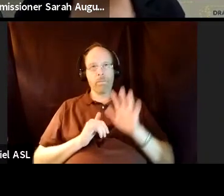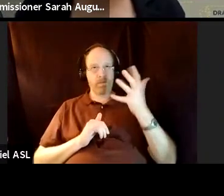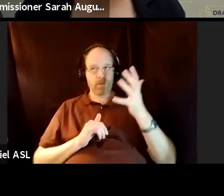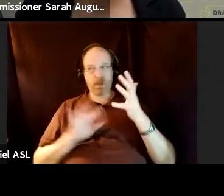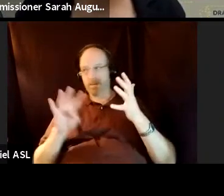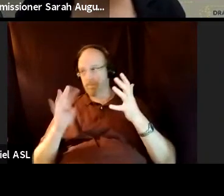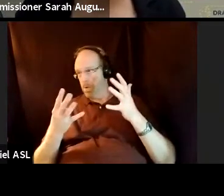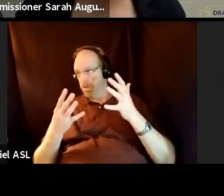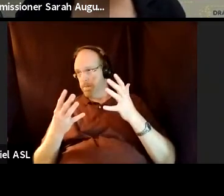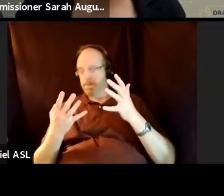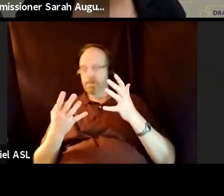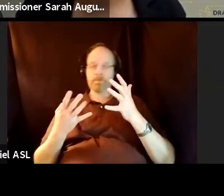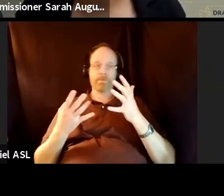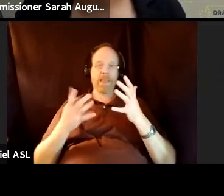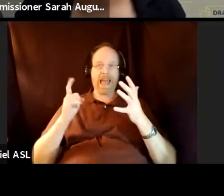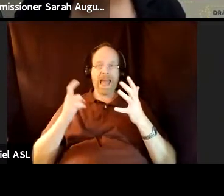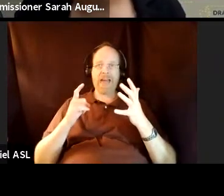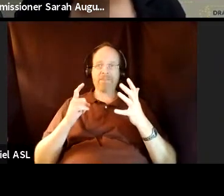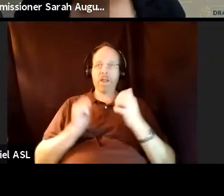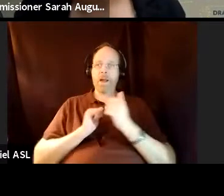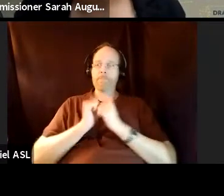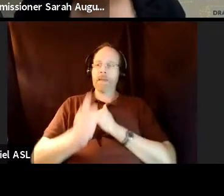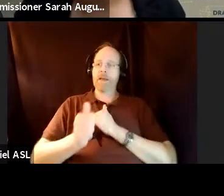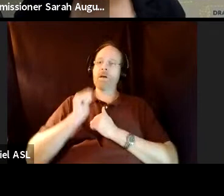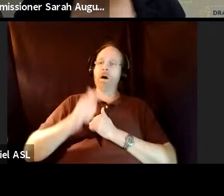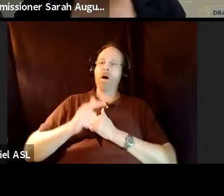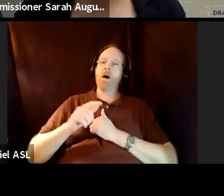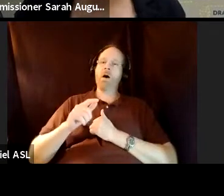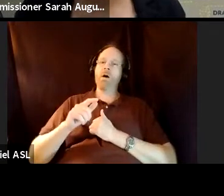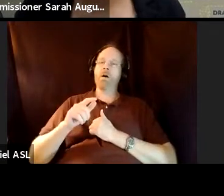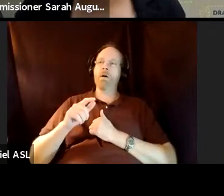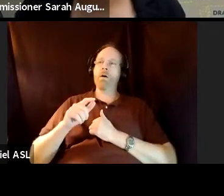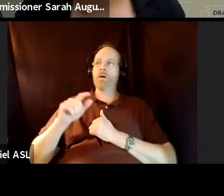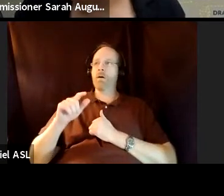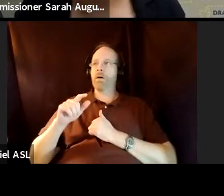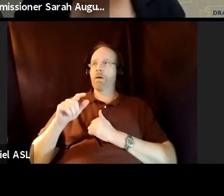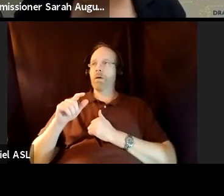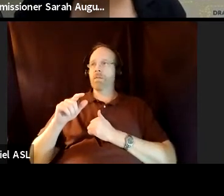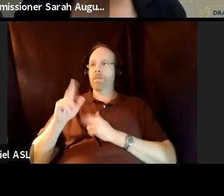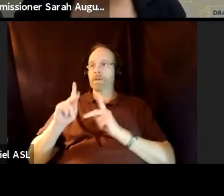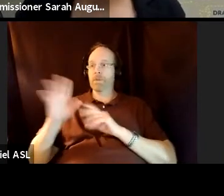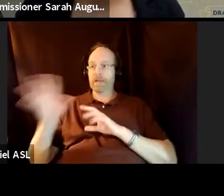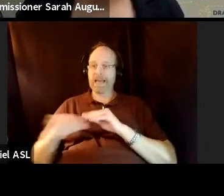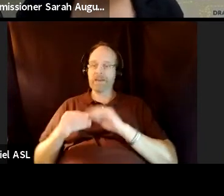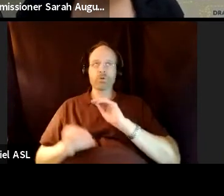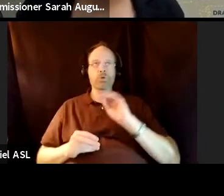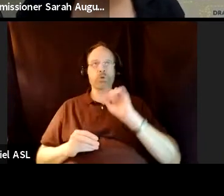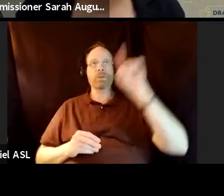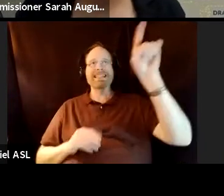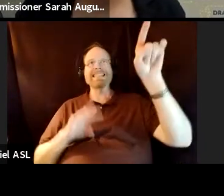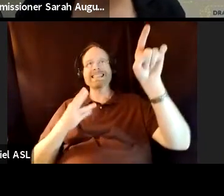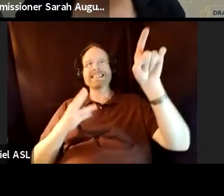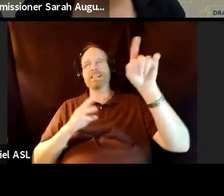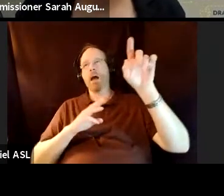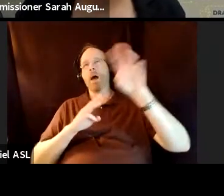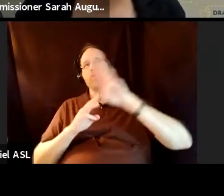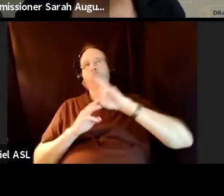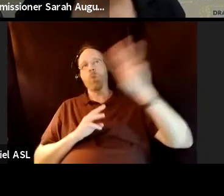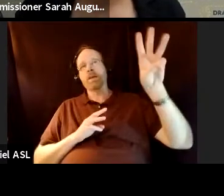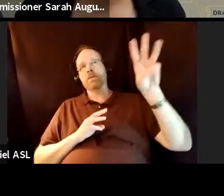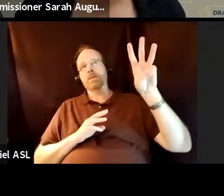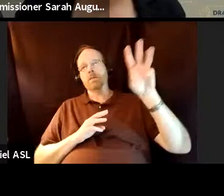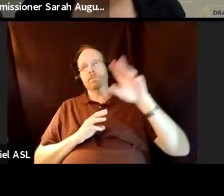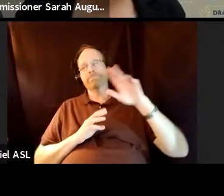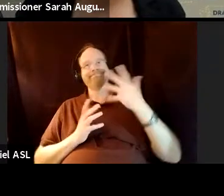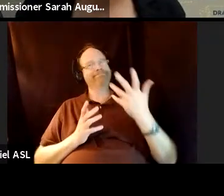fourth would have to pass all the gains over to the sixth on the west side. And